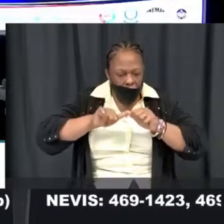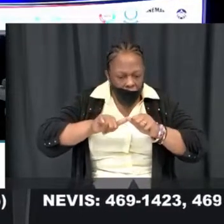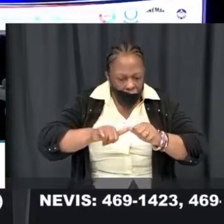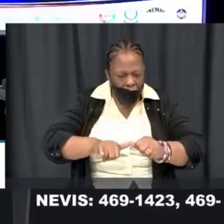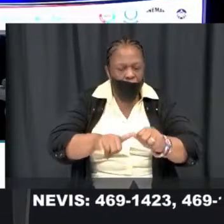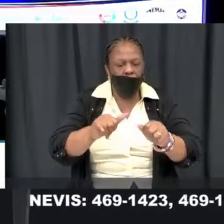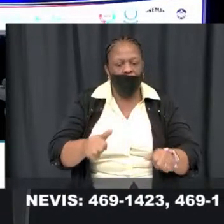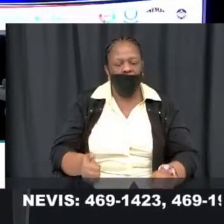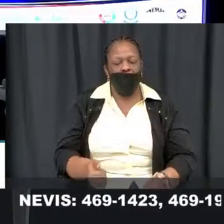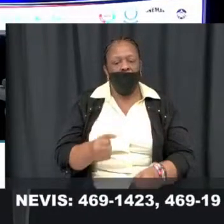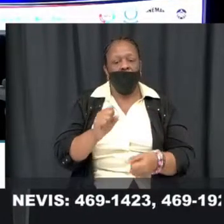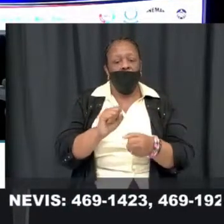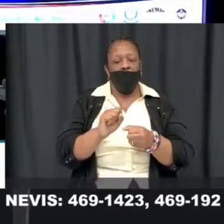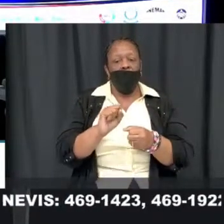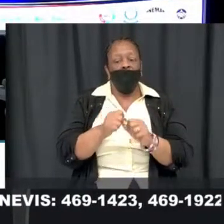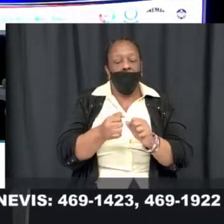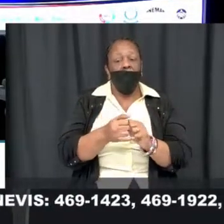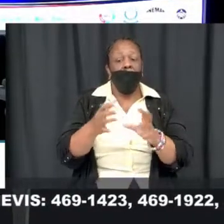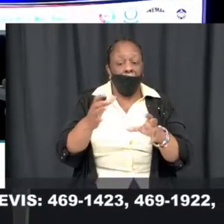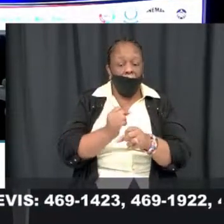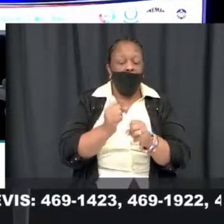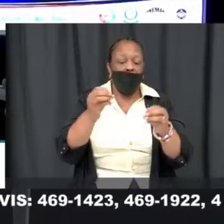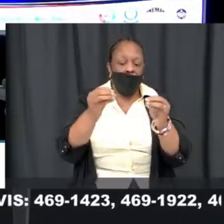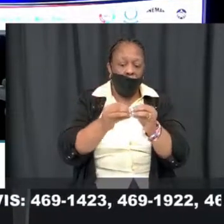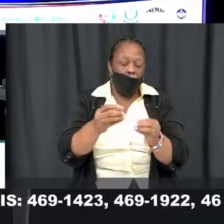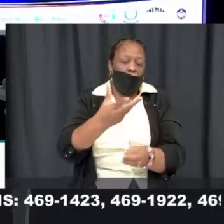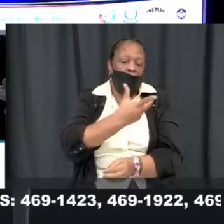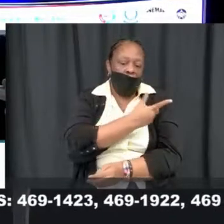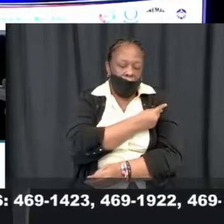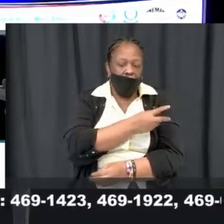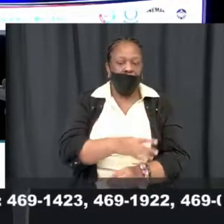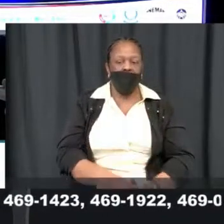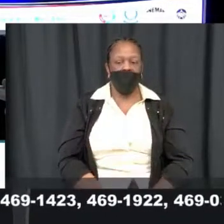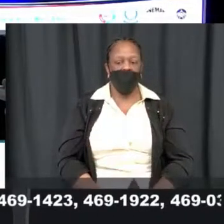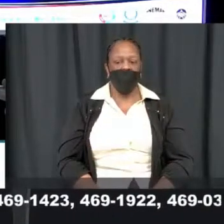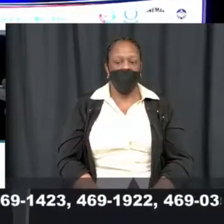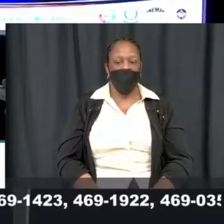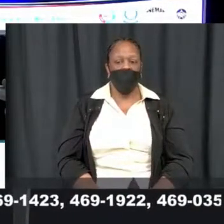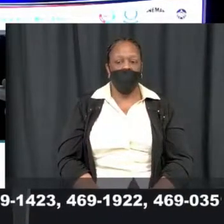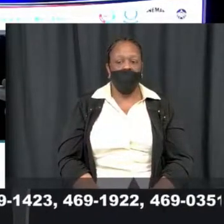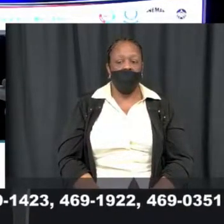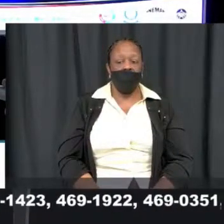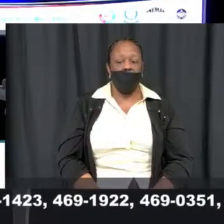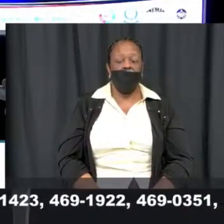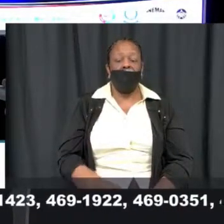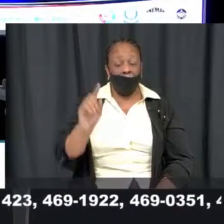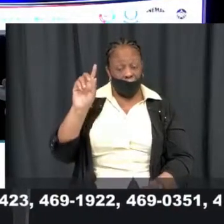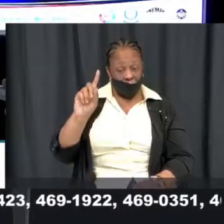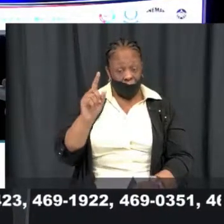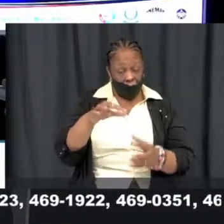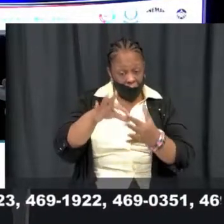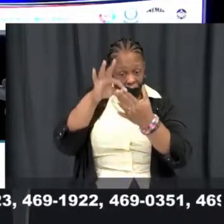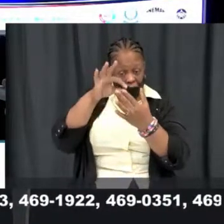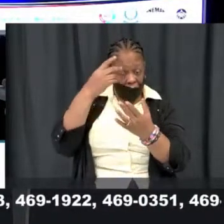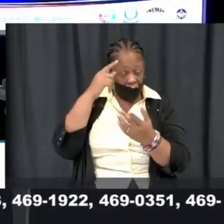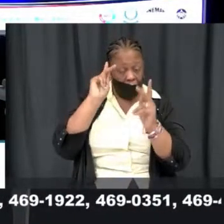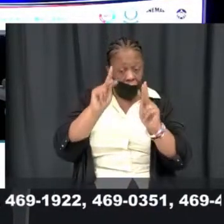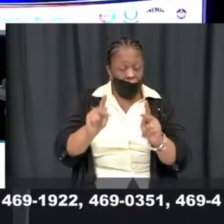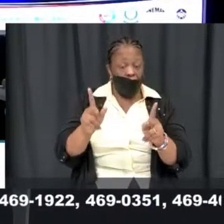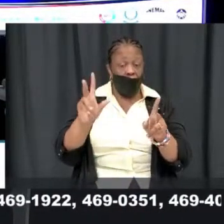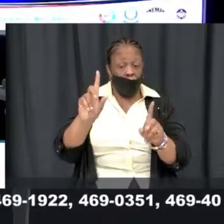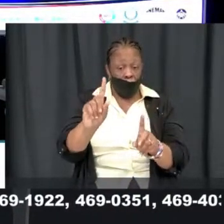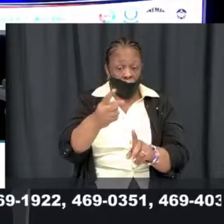sure vaccines are available when you need your second dose in particular. And we want to encourage you